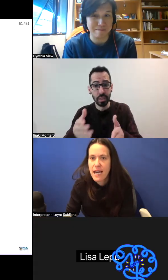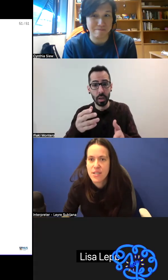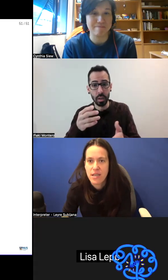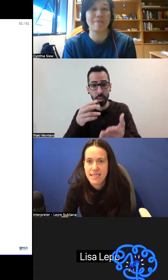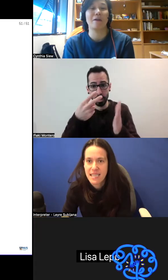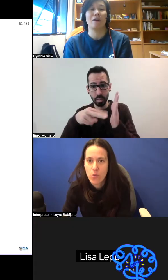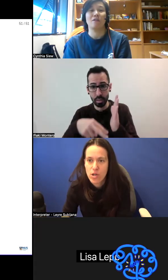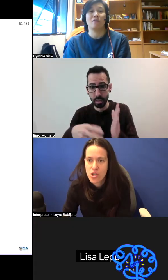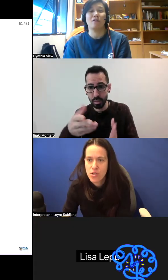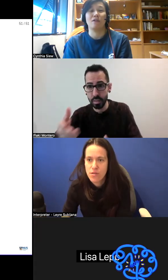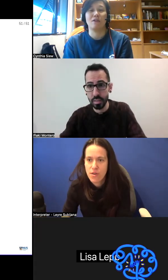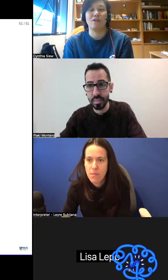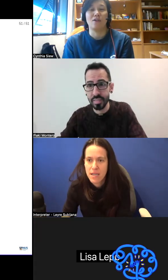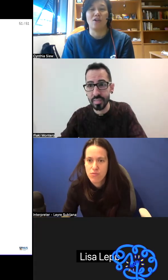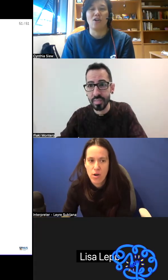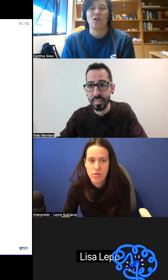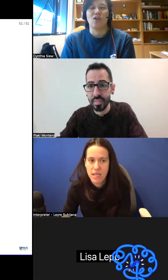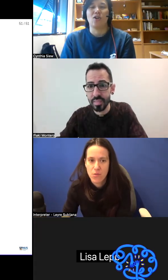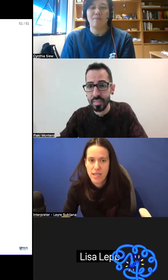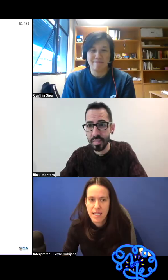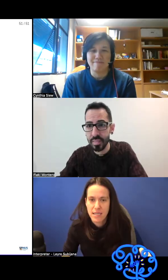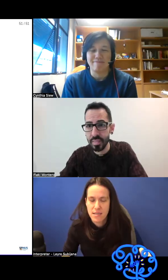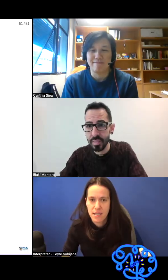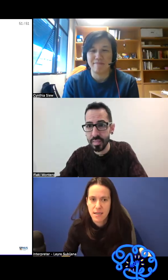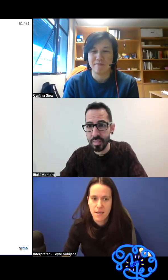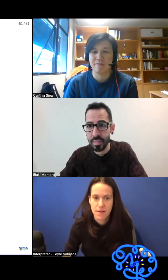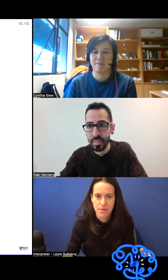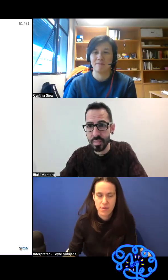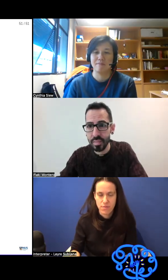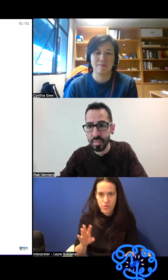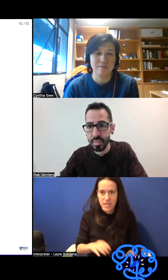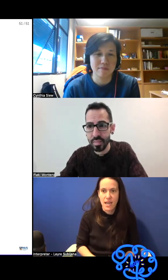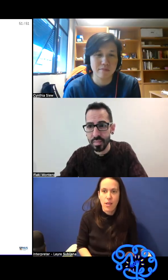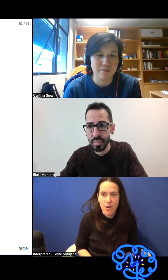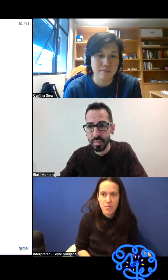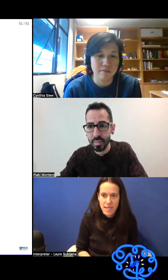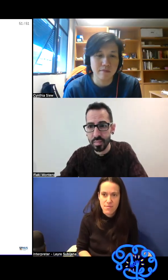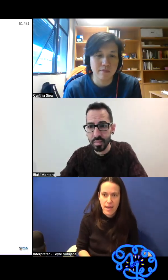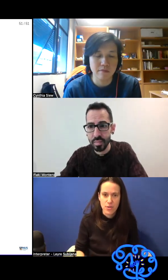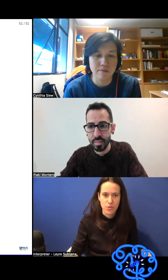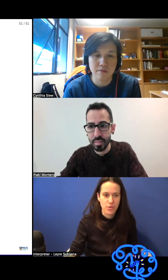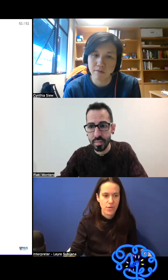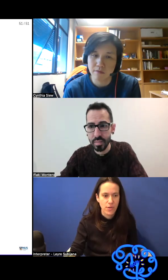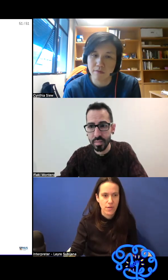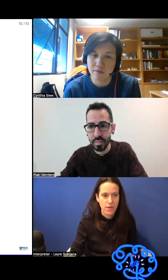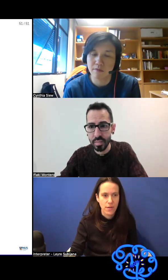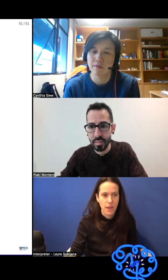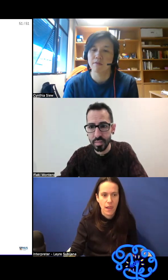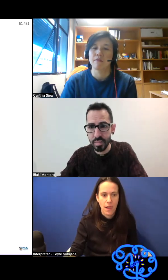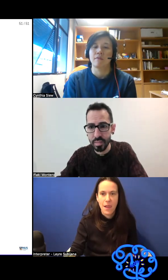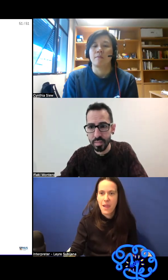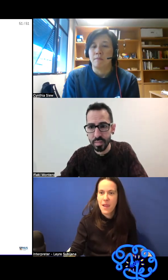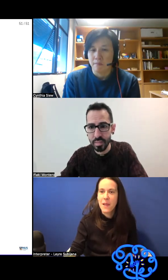Okay, I see a question from Matt Brown. Can we get it, read it out loud, please, by the interpreter?